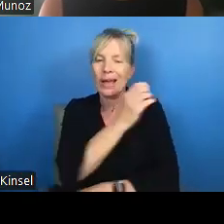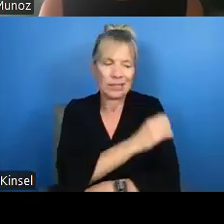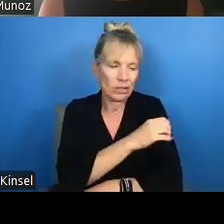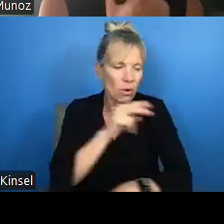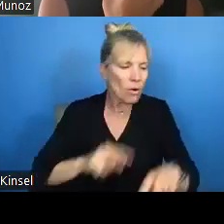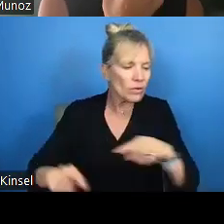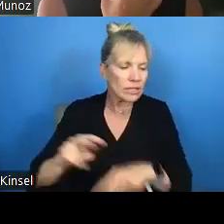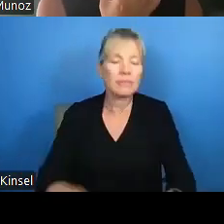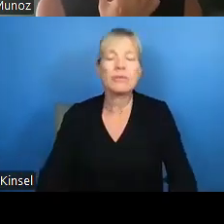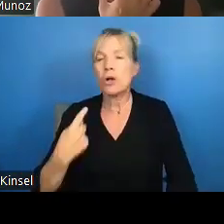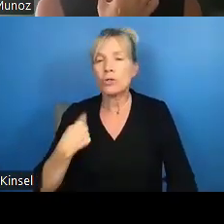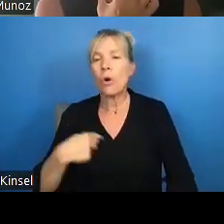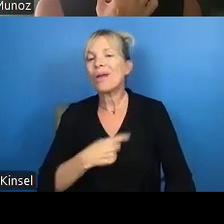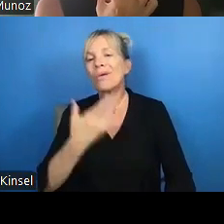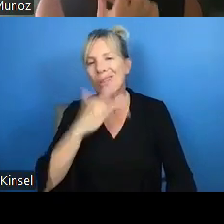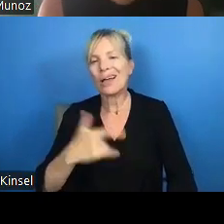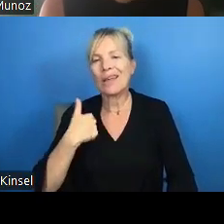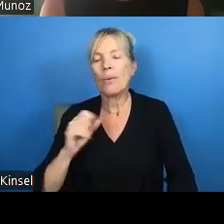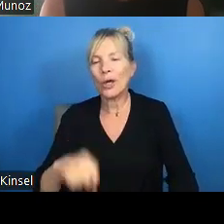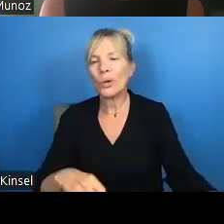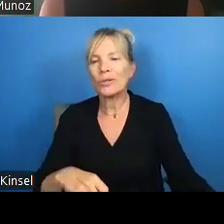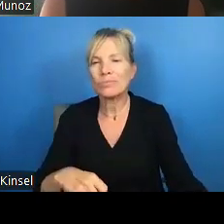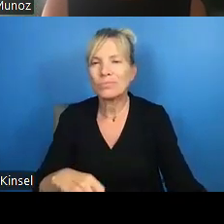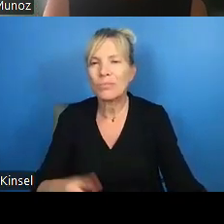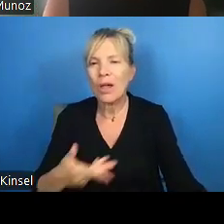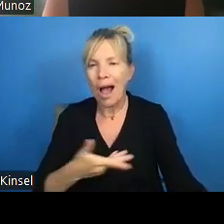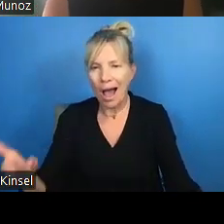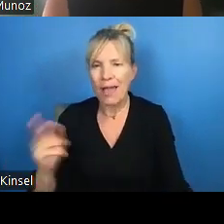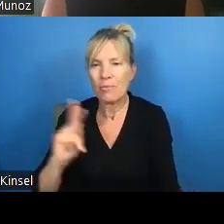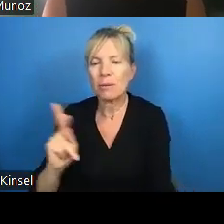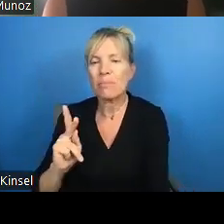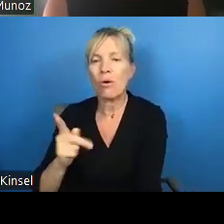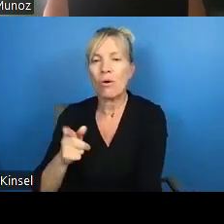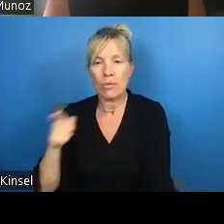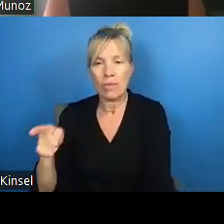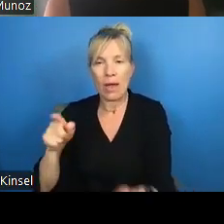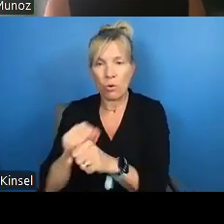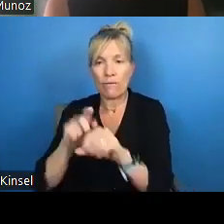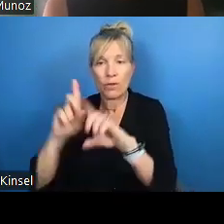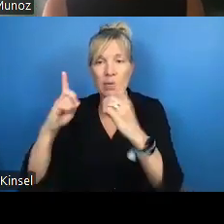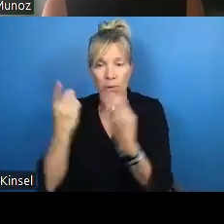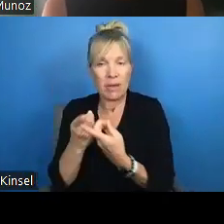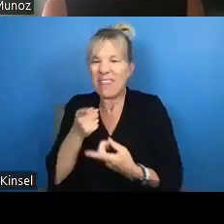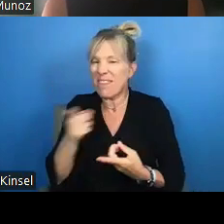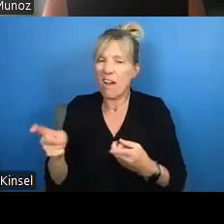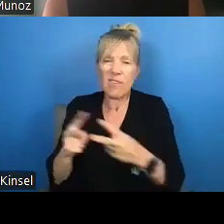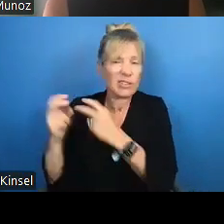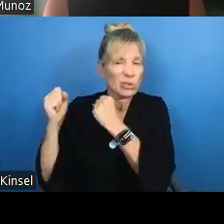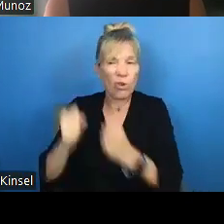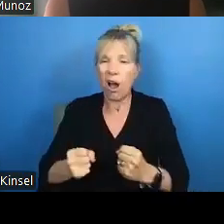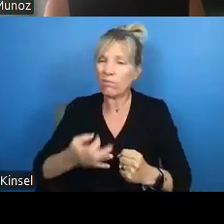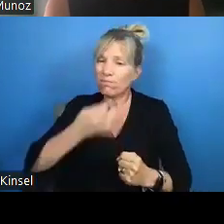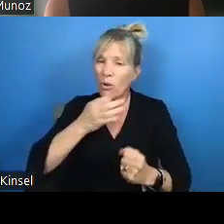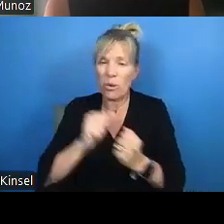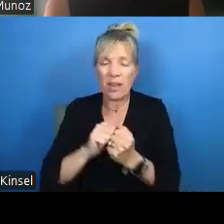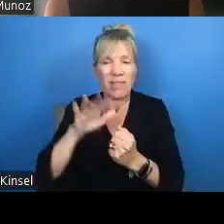oversight. So we were lucky to be able to hire folks at the department who are very strong in that